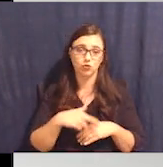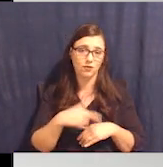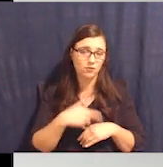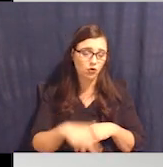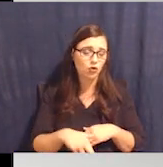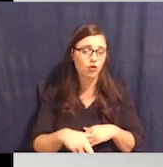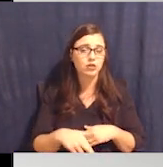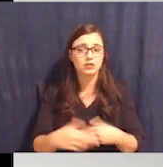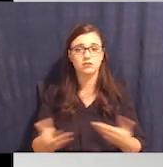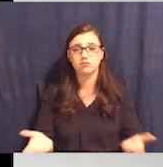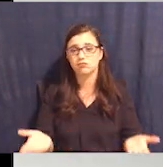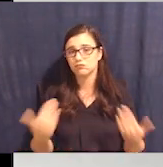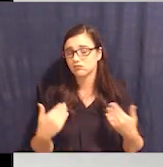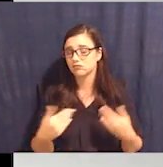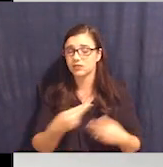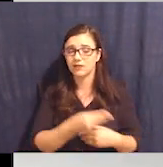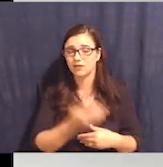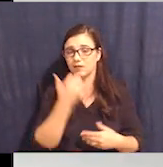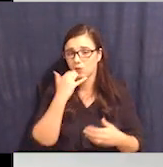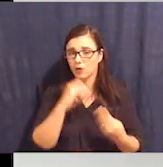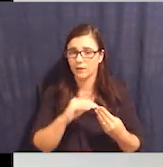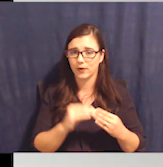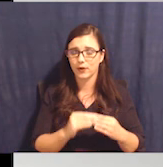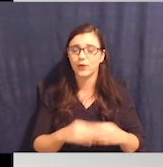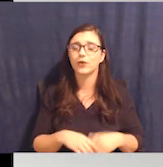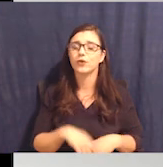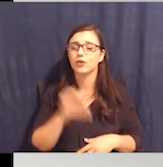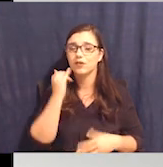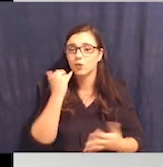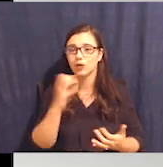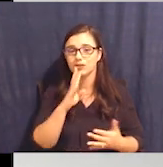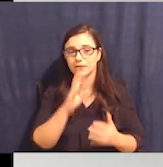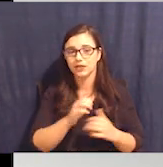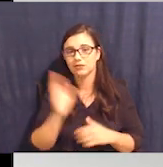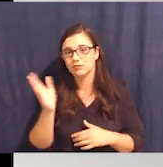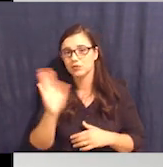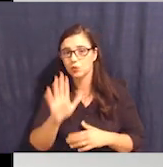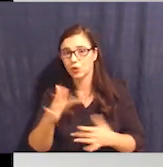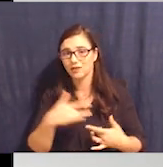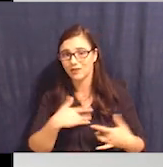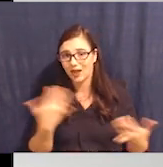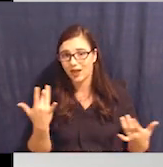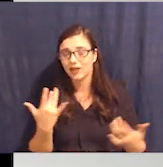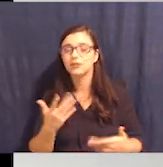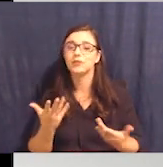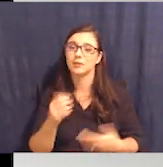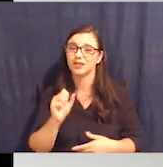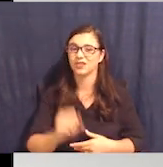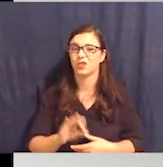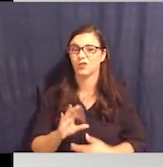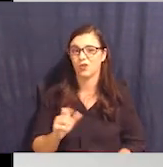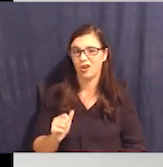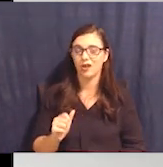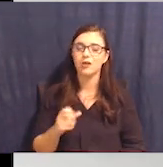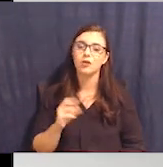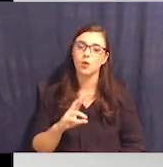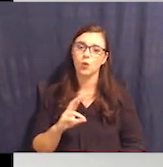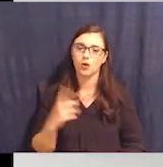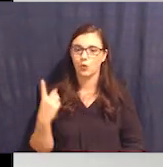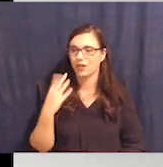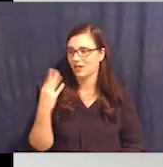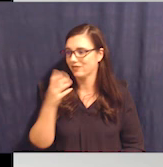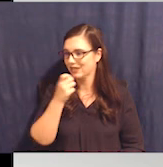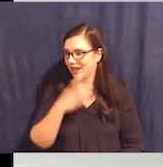have referrals, feel free to give them our phone number. You want us to speak at your event, probably in South Florida,